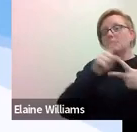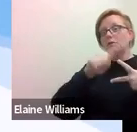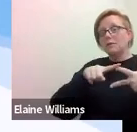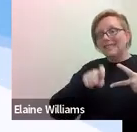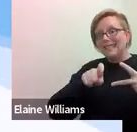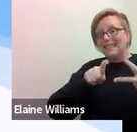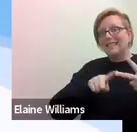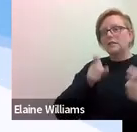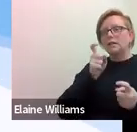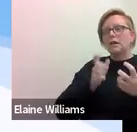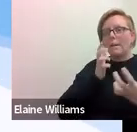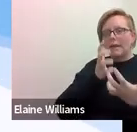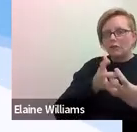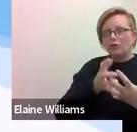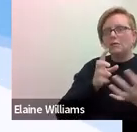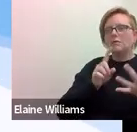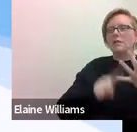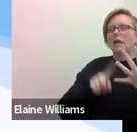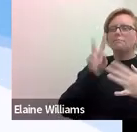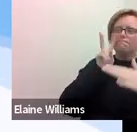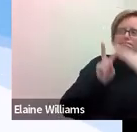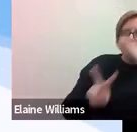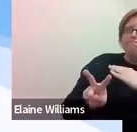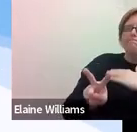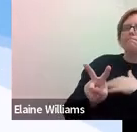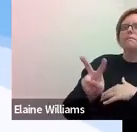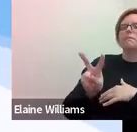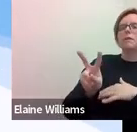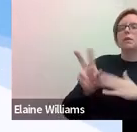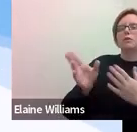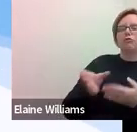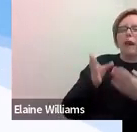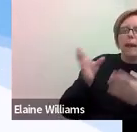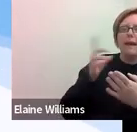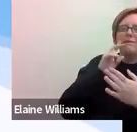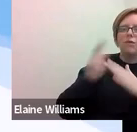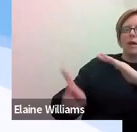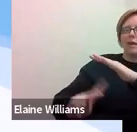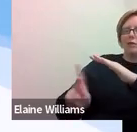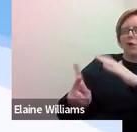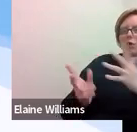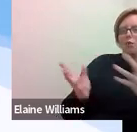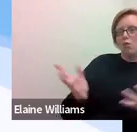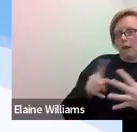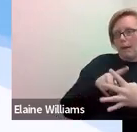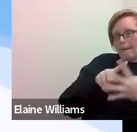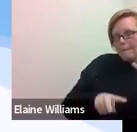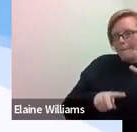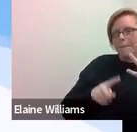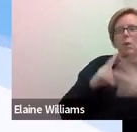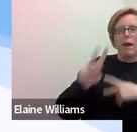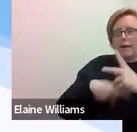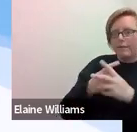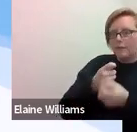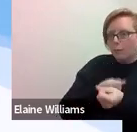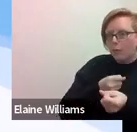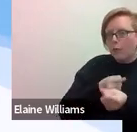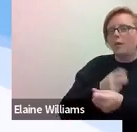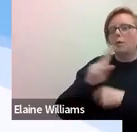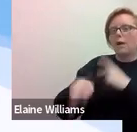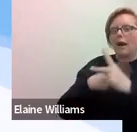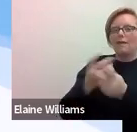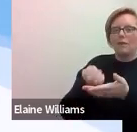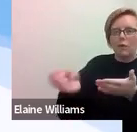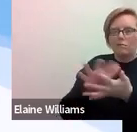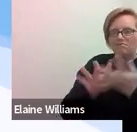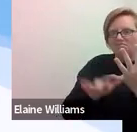for accommodations or supports that they would recommend for the kindergarten year. I think that's been really, really helpful for SAUs to receive.